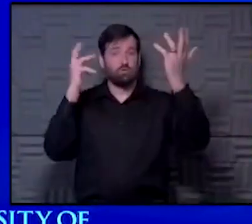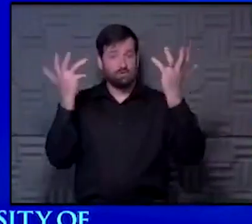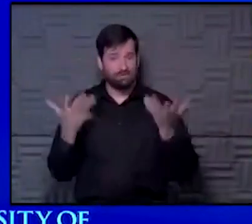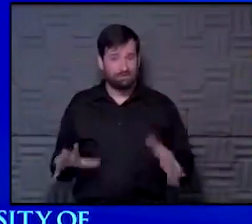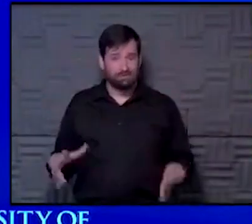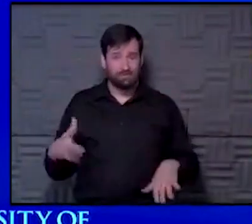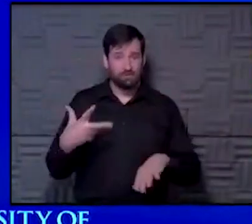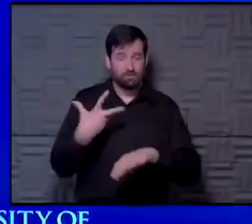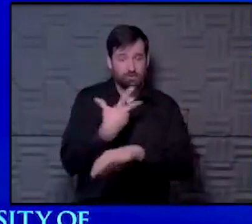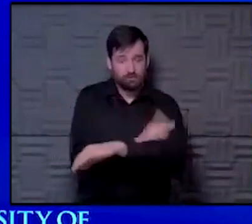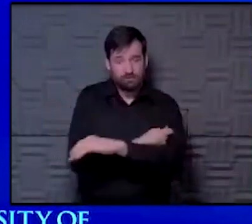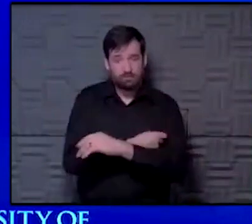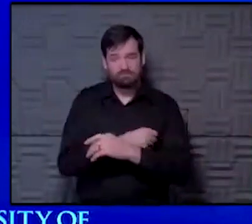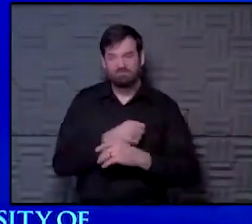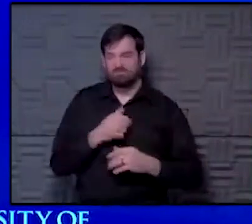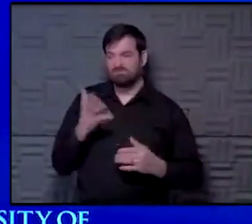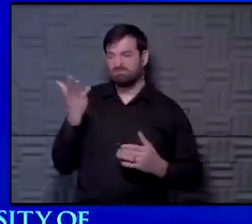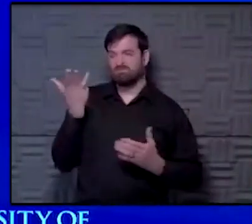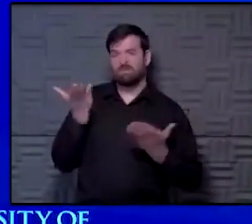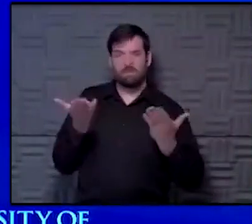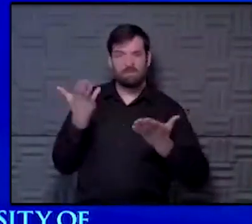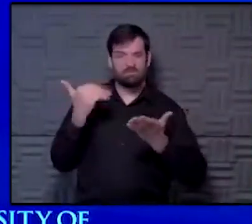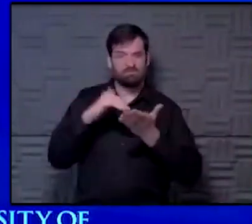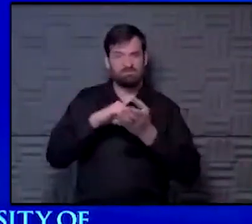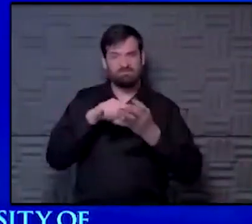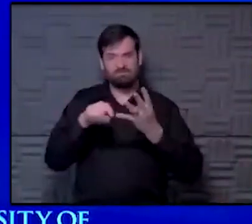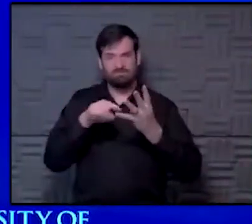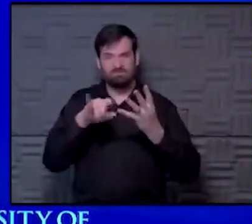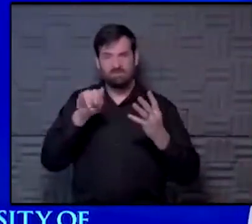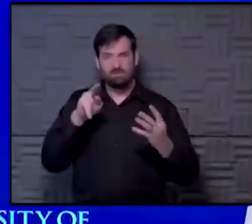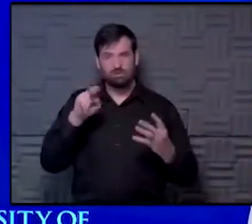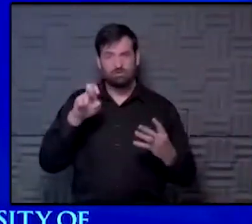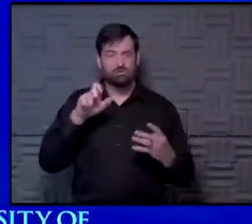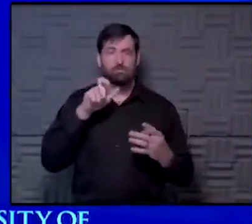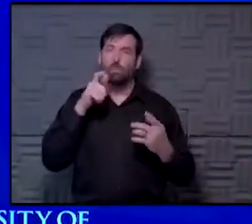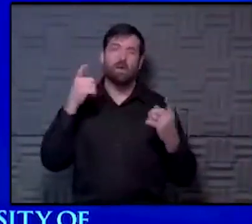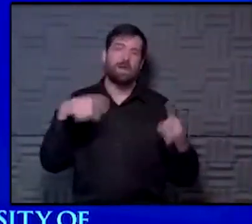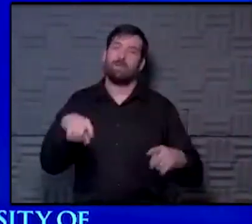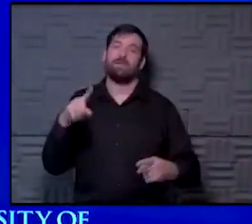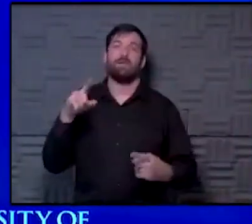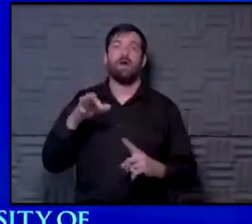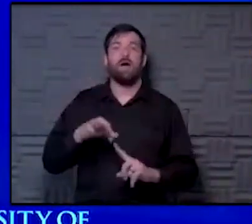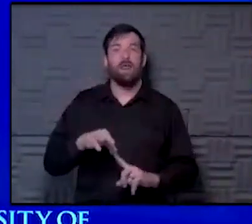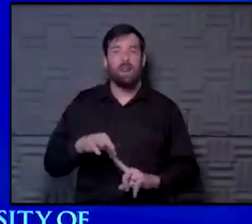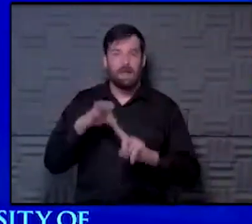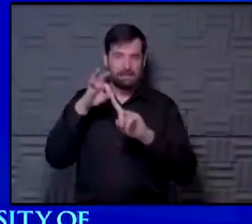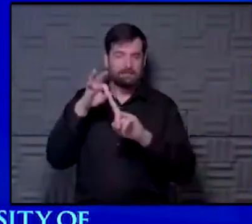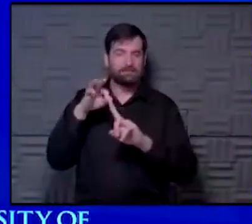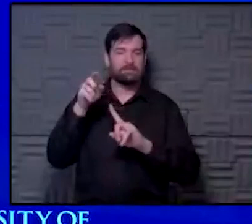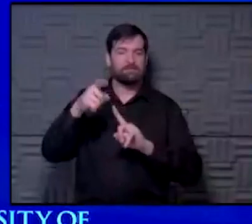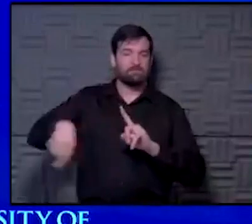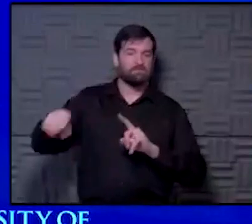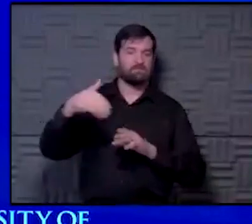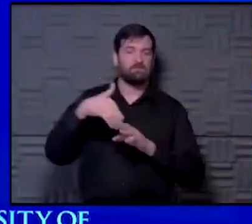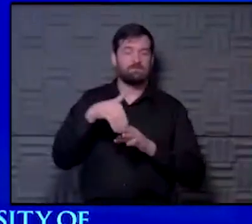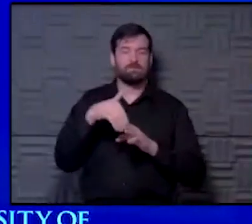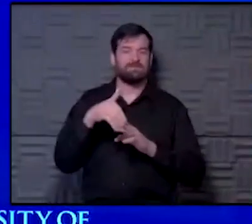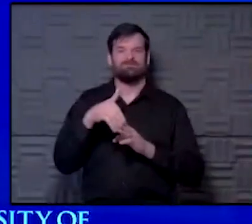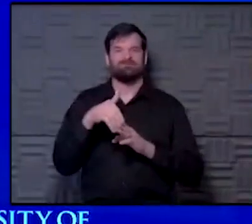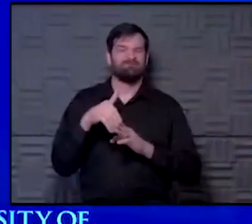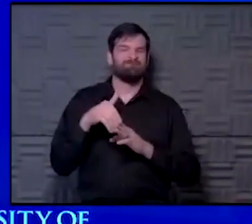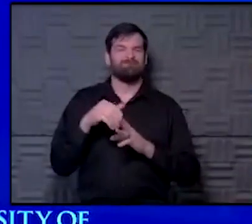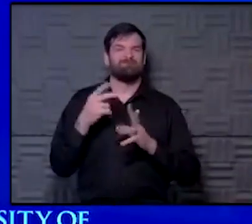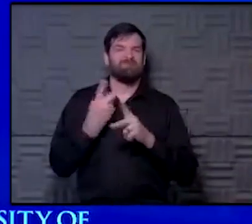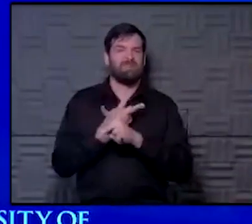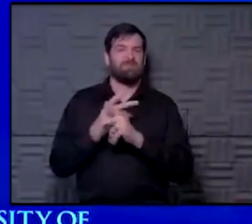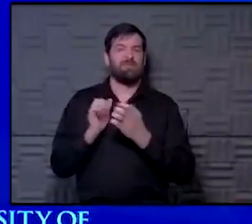vaccinated by maybe mid or late June. That won't happen unless those who are sort of on the fence do figure out ways to get their